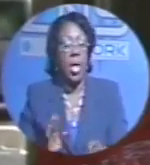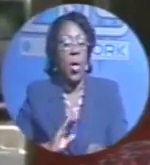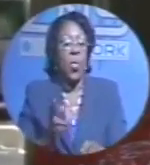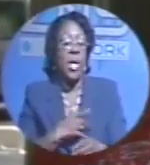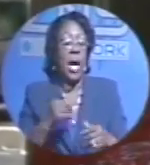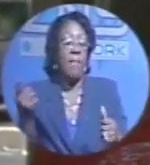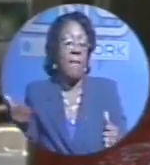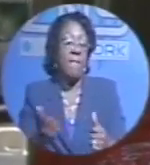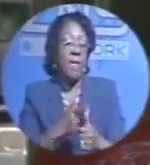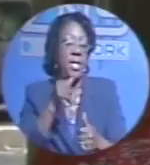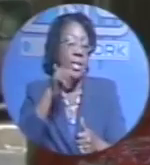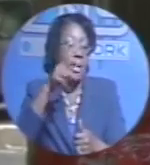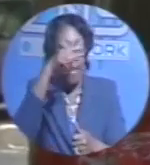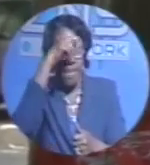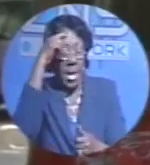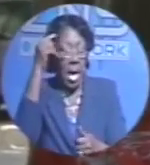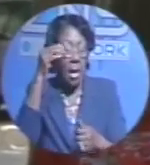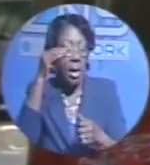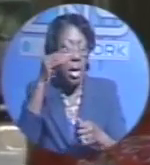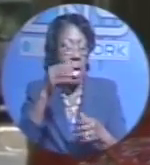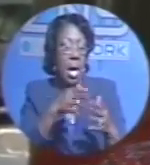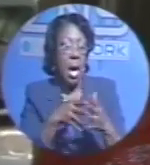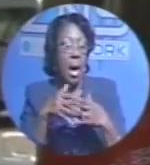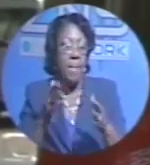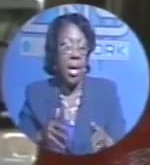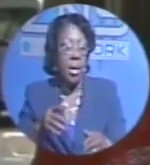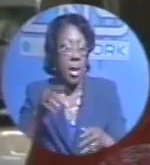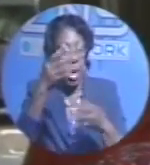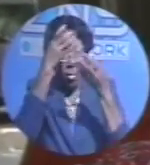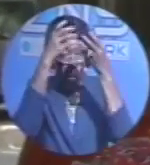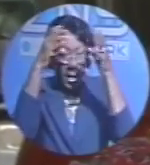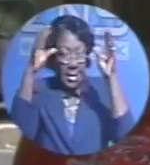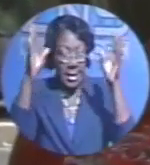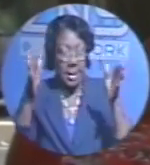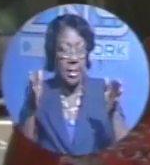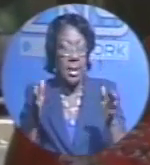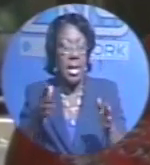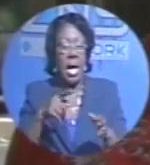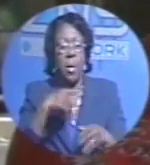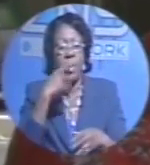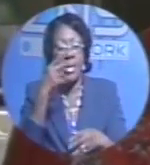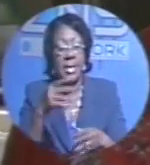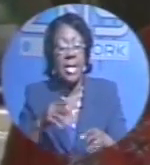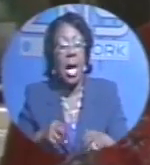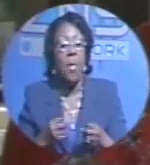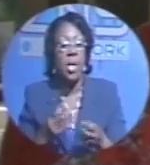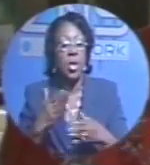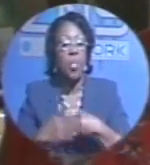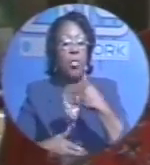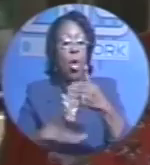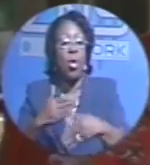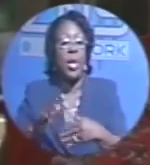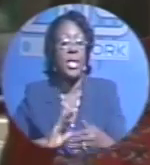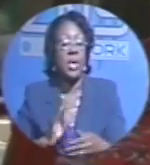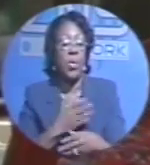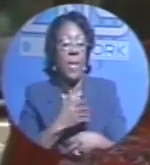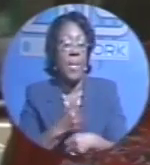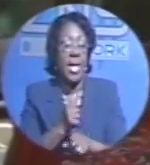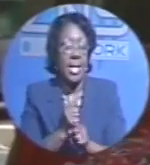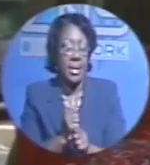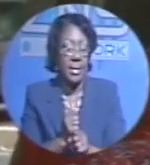American, African-American president, and it's to see how much progress we made and how much progress we need to still make. So it's really to see